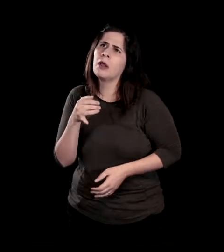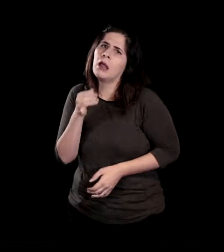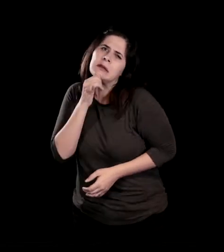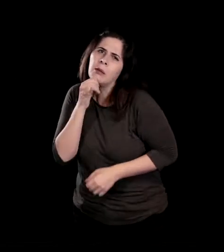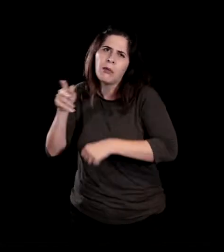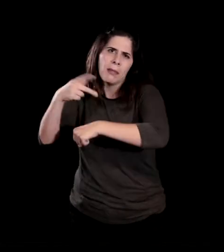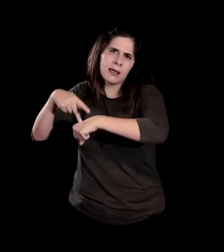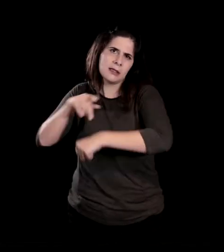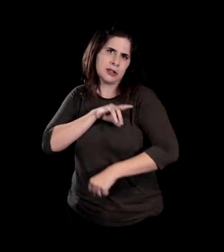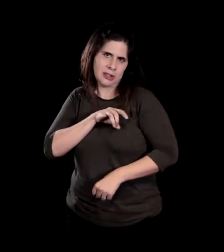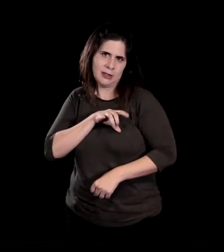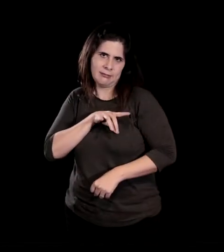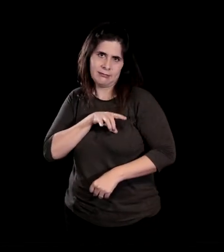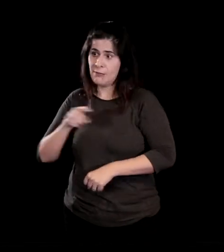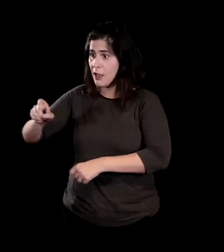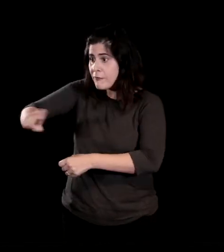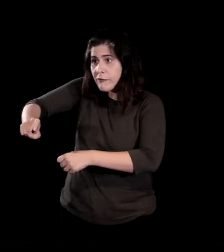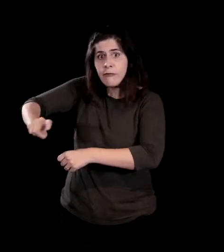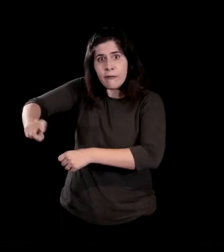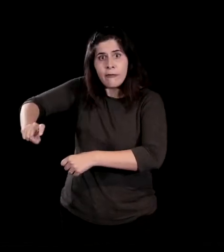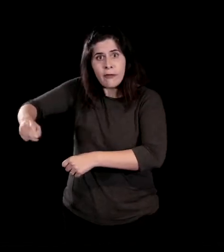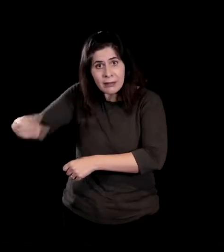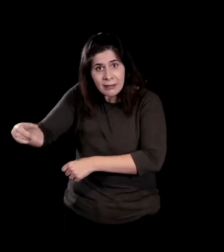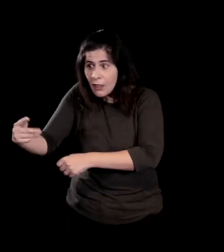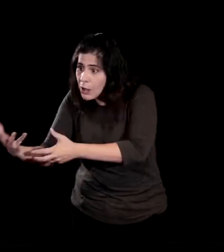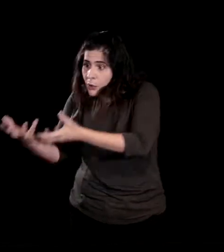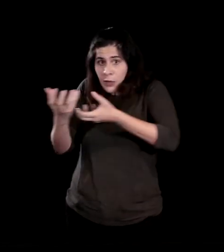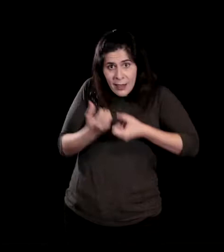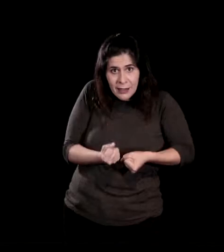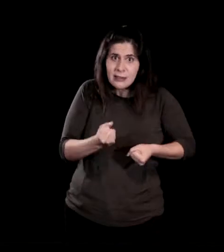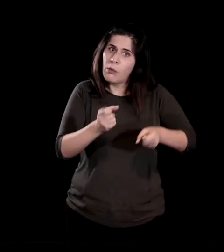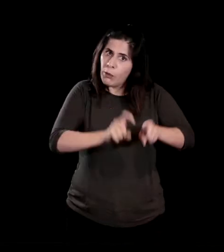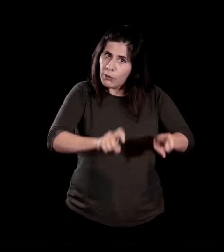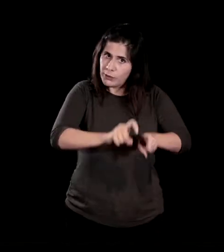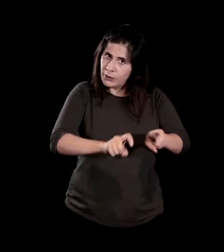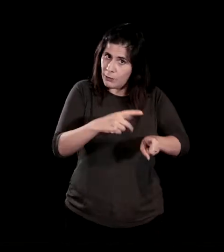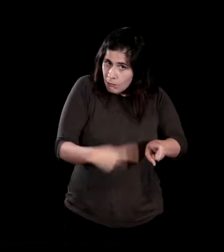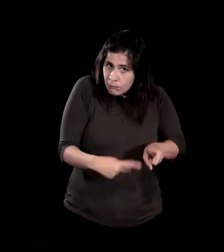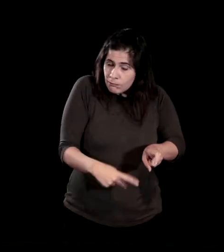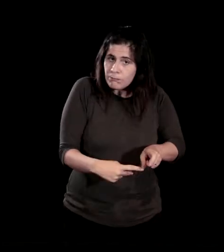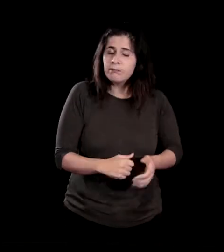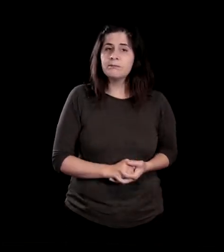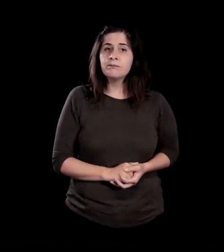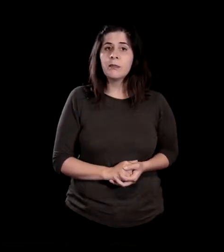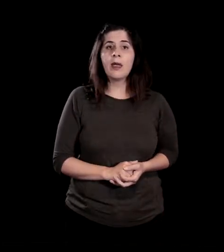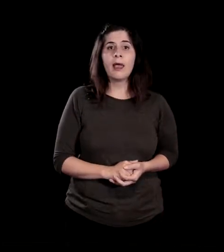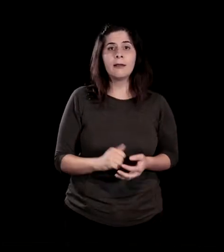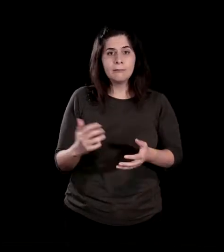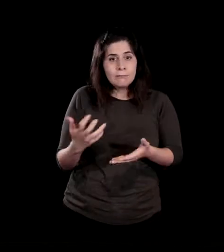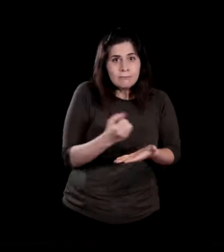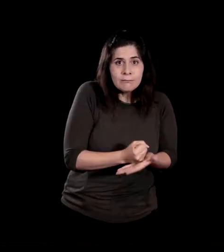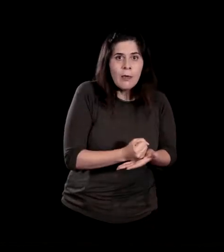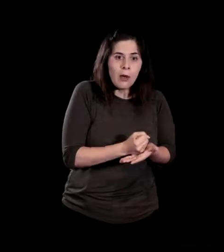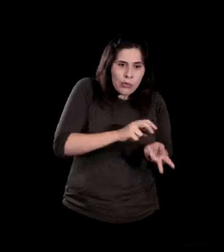location, Chile for an example. I receive the frequency, my two computers have received it, and I send